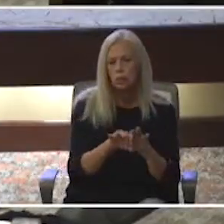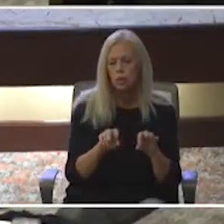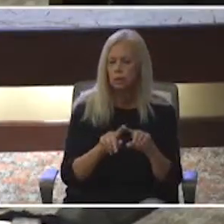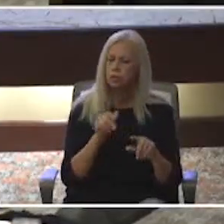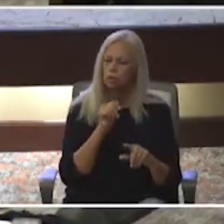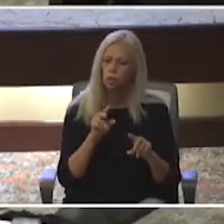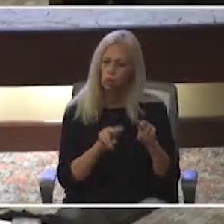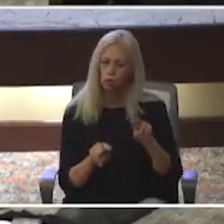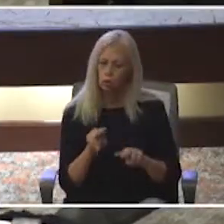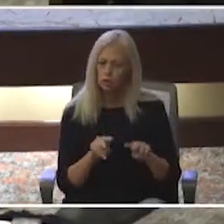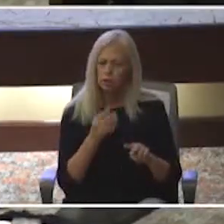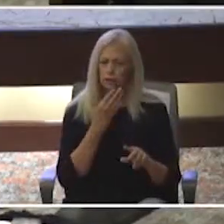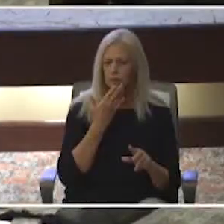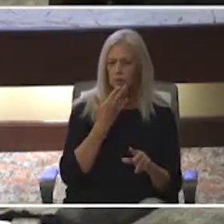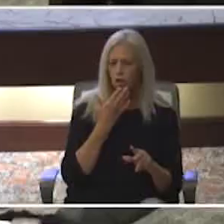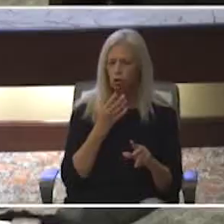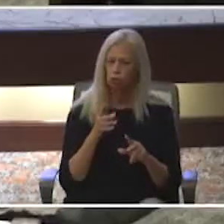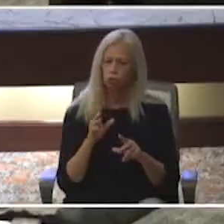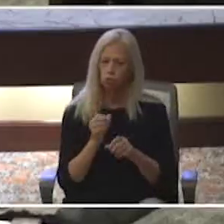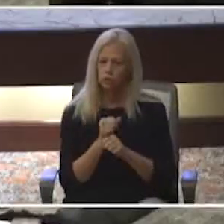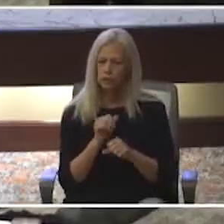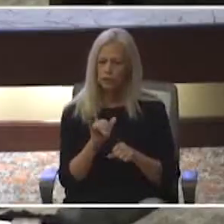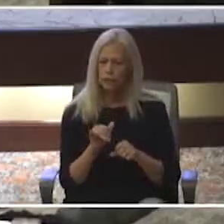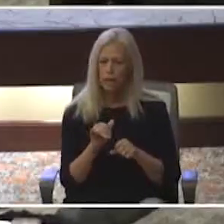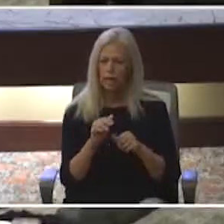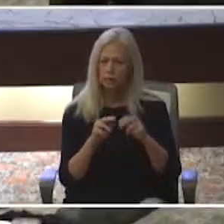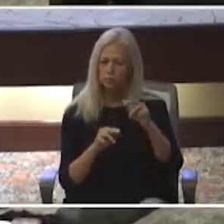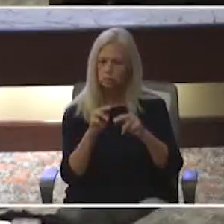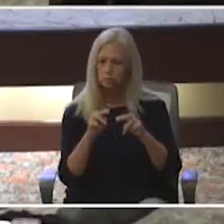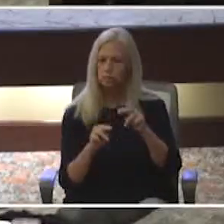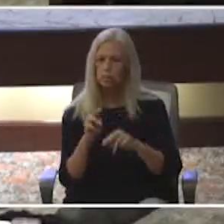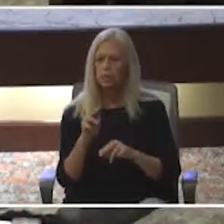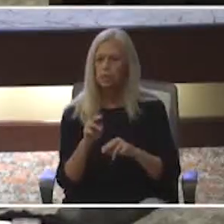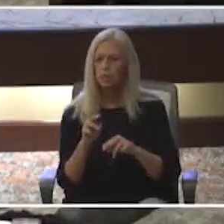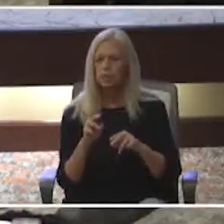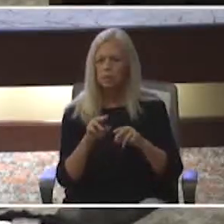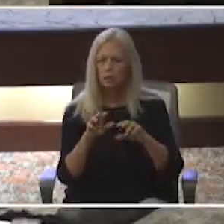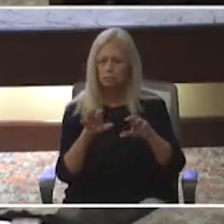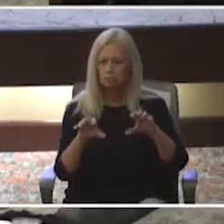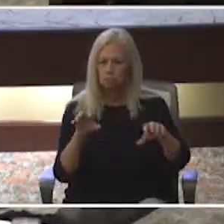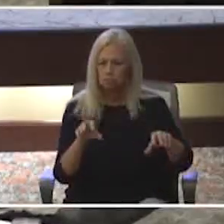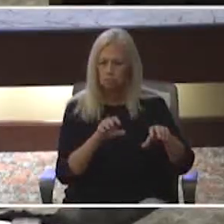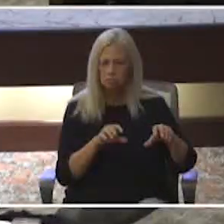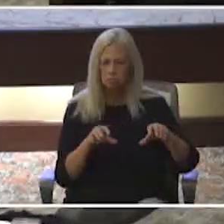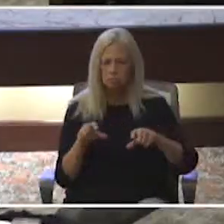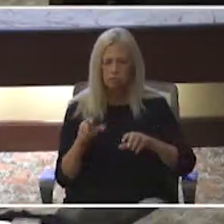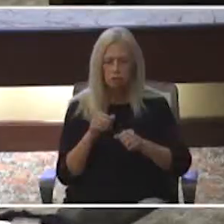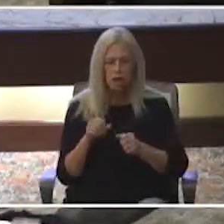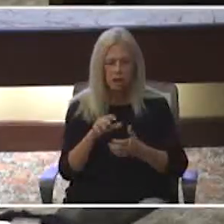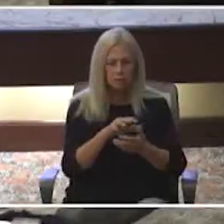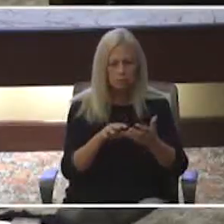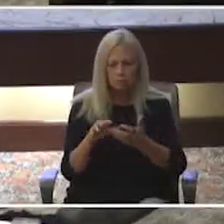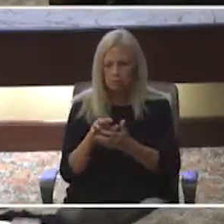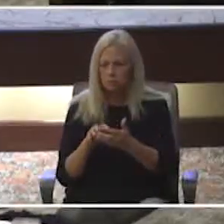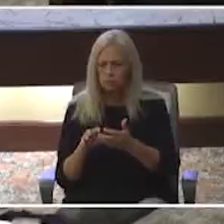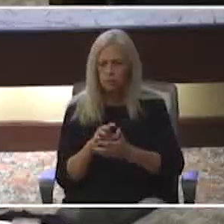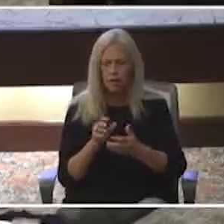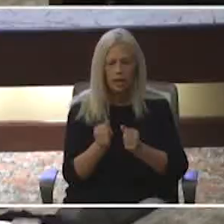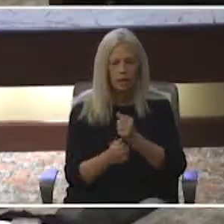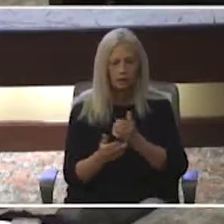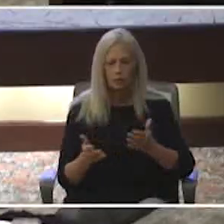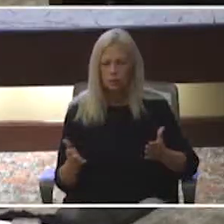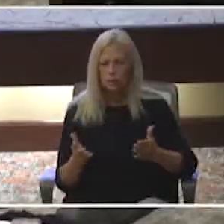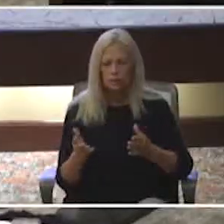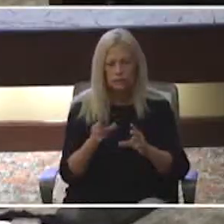the color to get that big picture. You get a better mix, you're involving every element of that and not